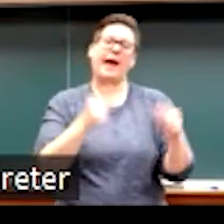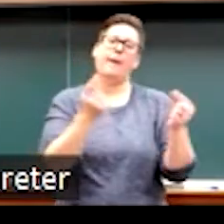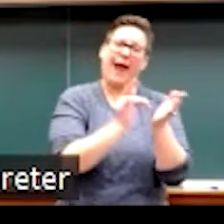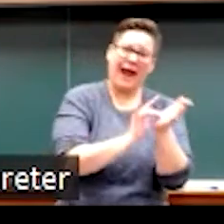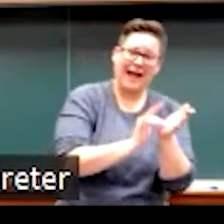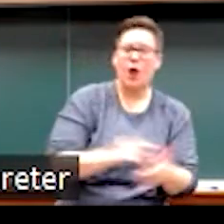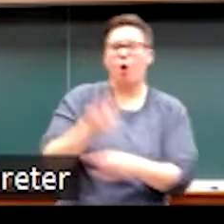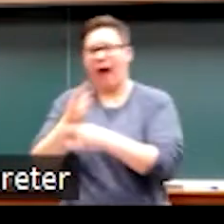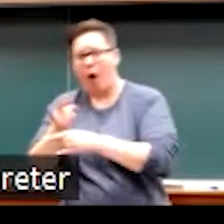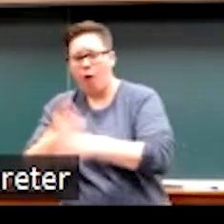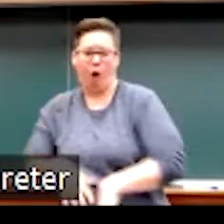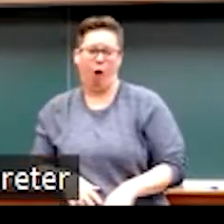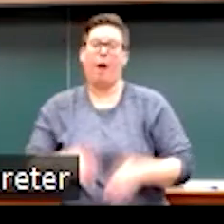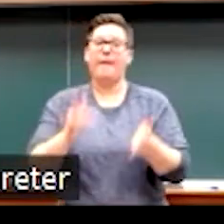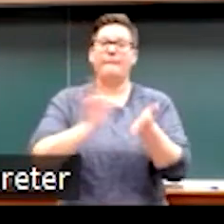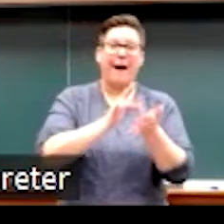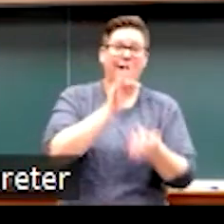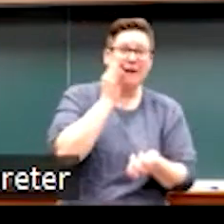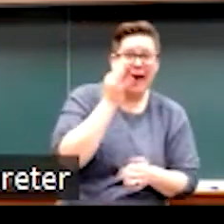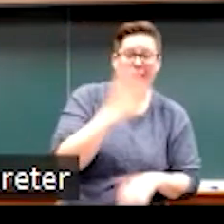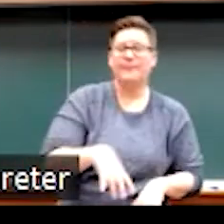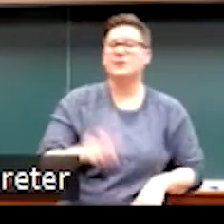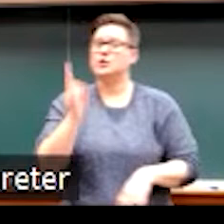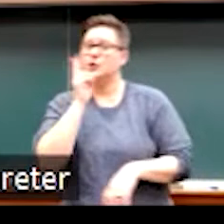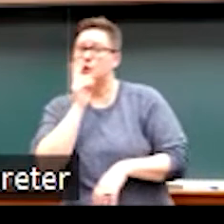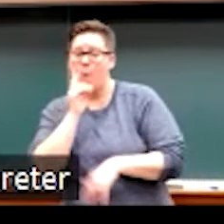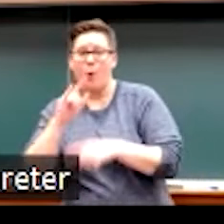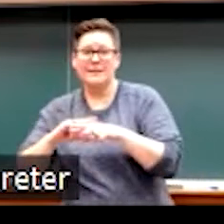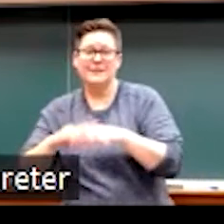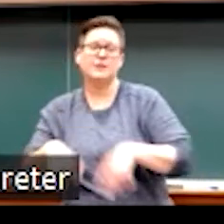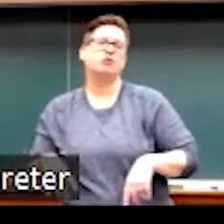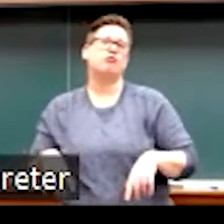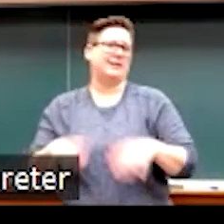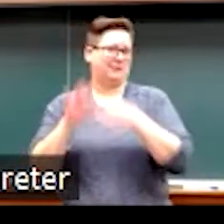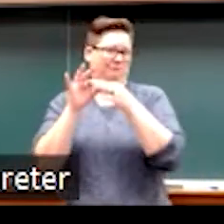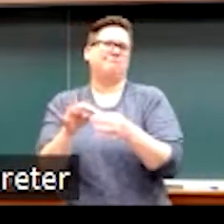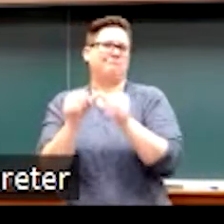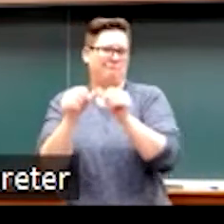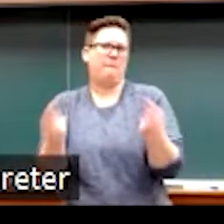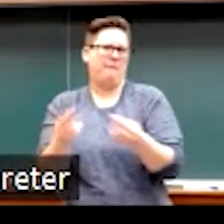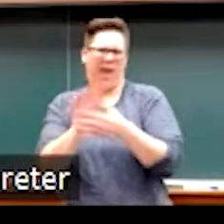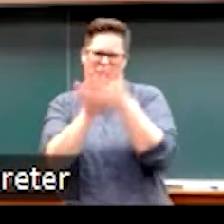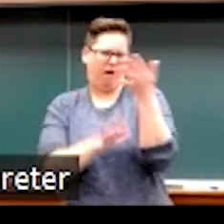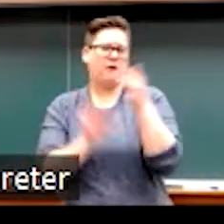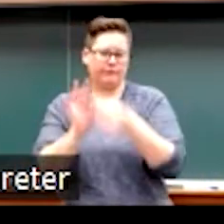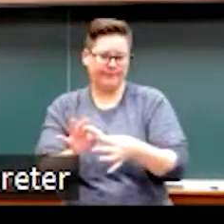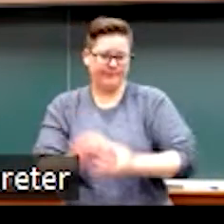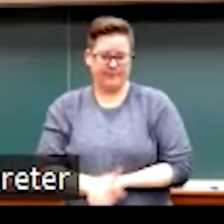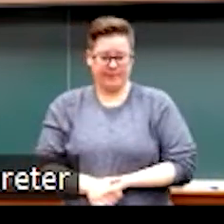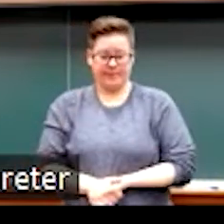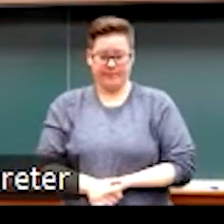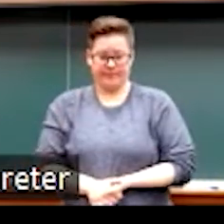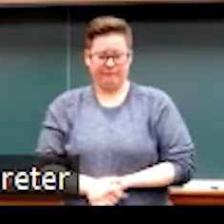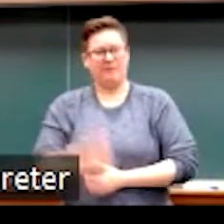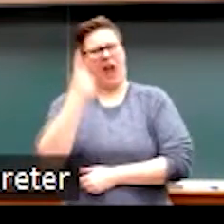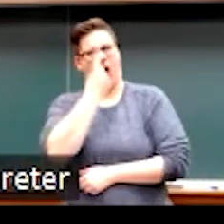alcohol, the role of medical cannabis, and the role of smoking, cigarette smoking in the context of chronic pain. And